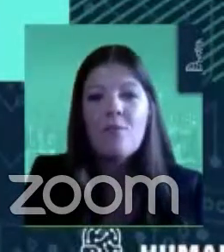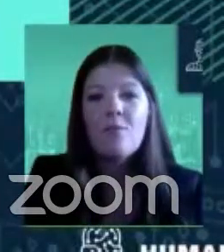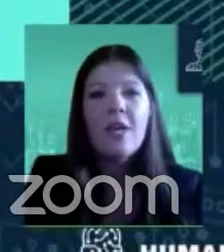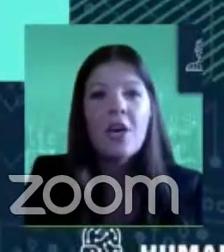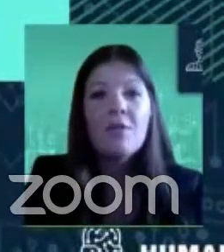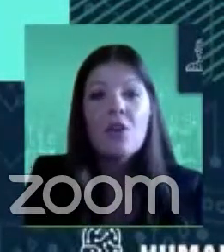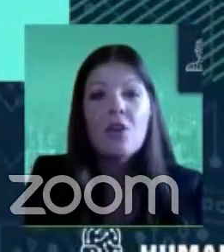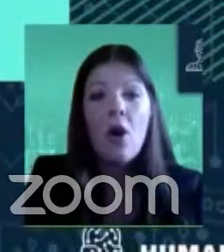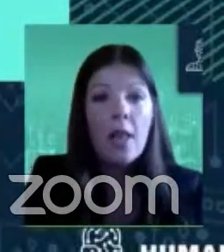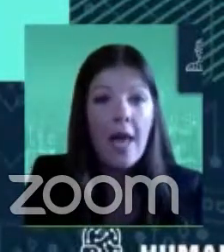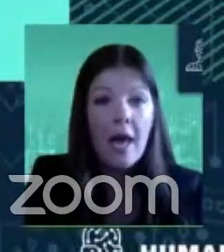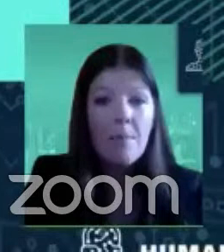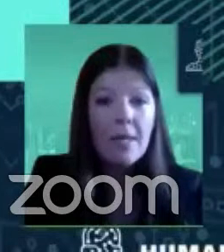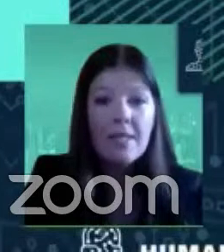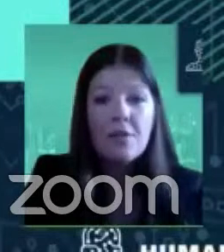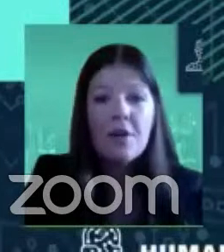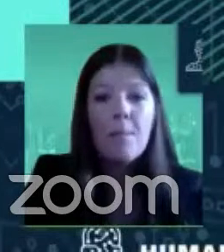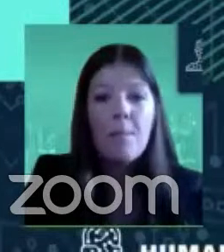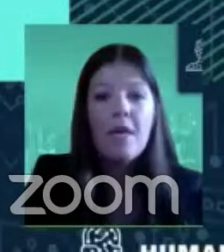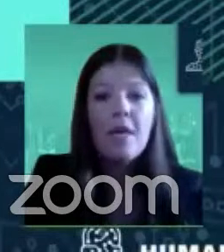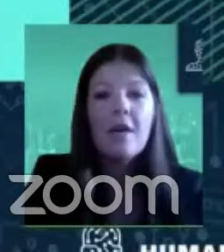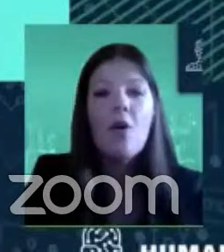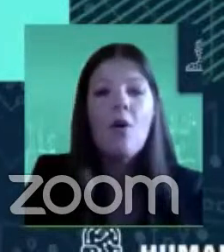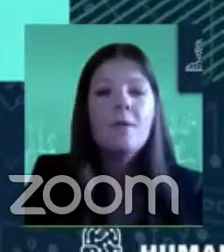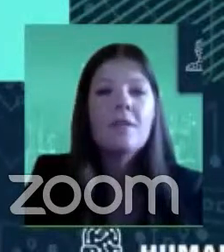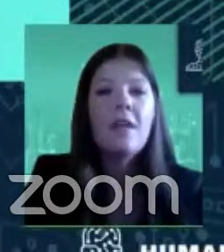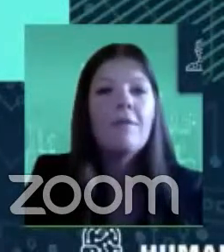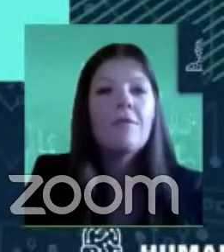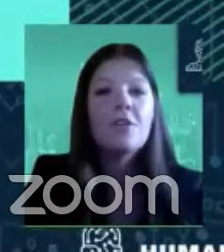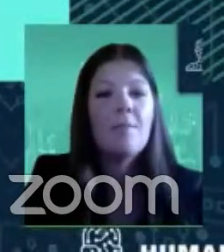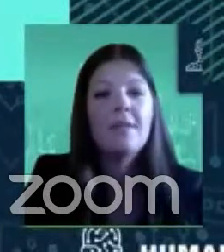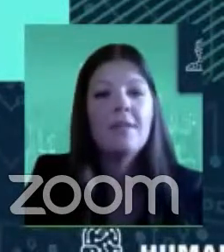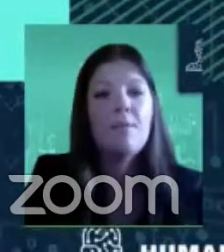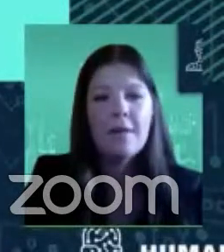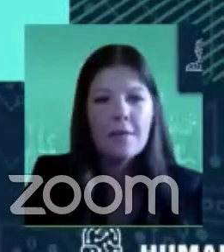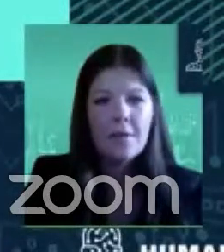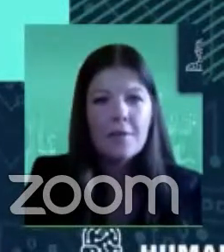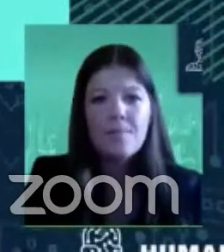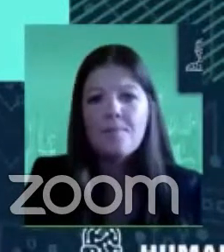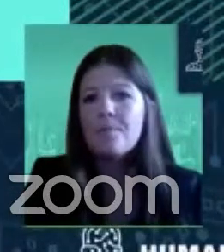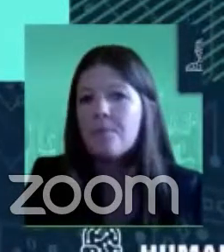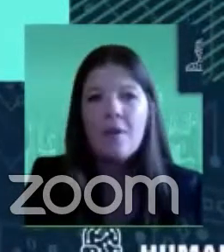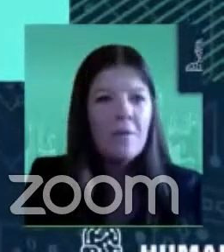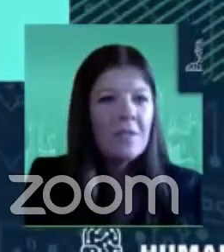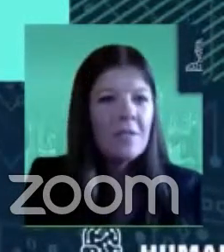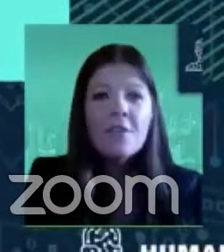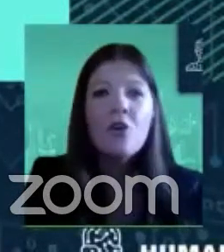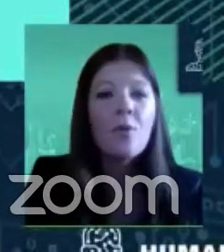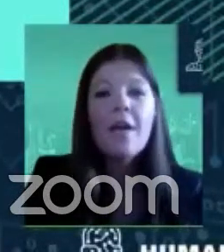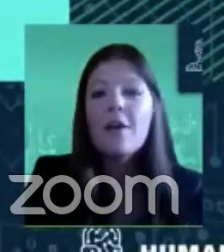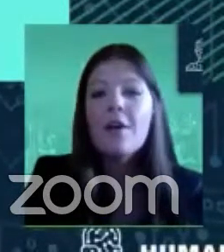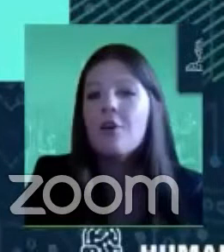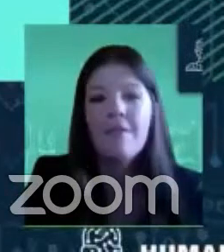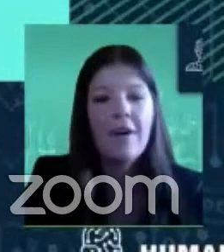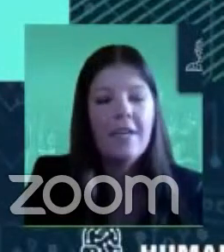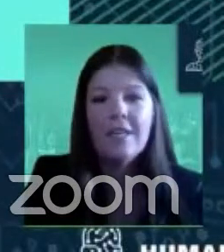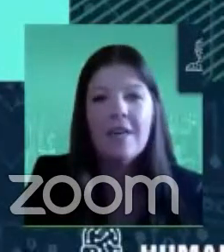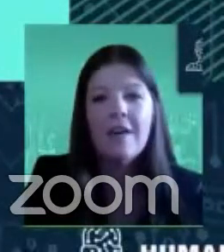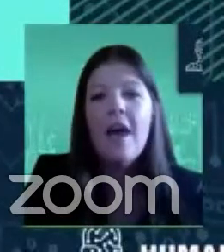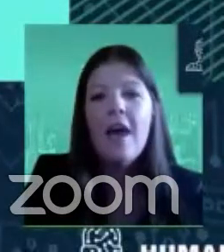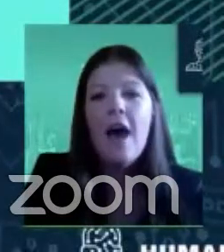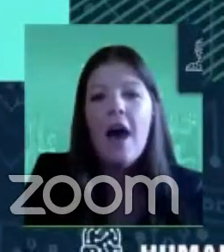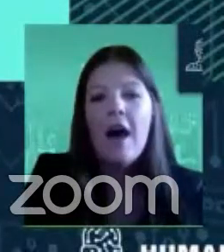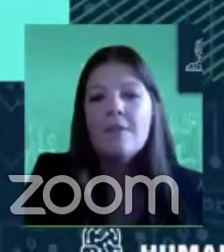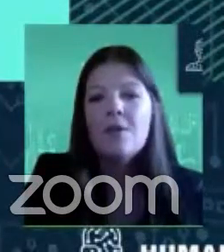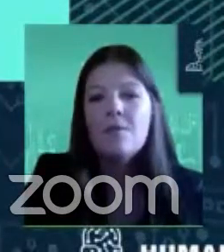professionals uh reach out to all admins in their company in the hopes to leverage them as ambassadors this is a great creative